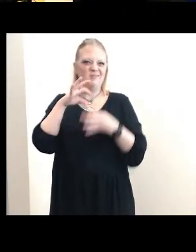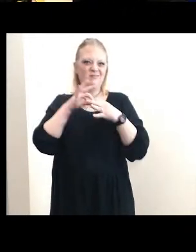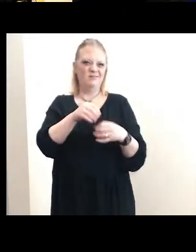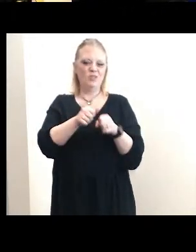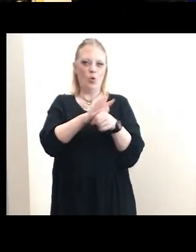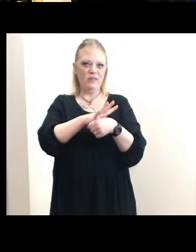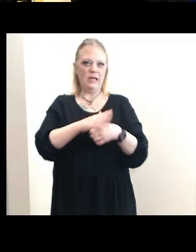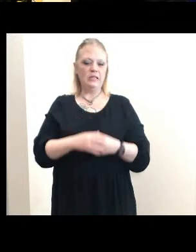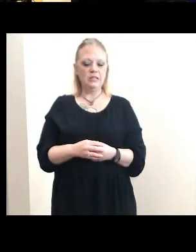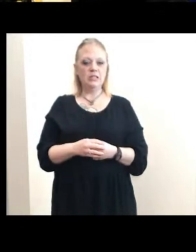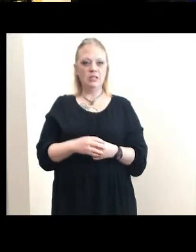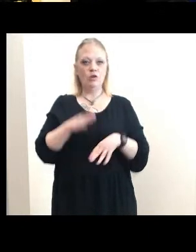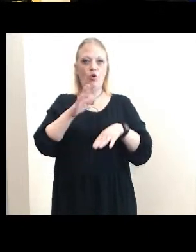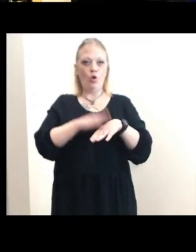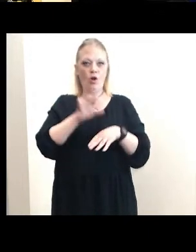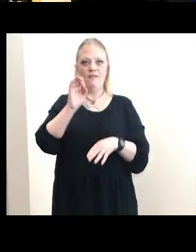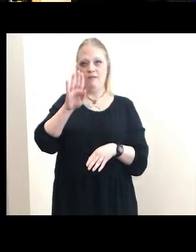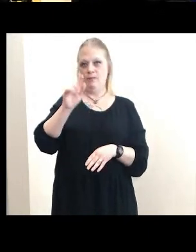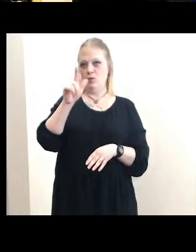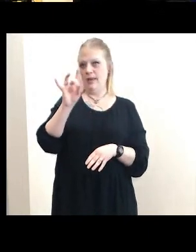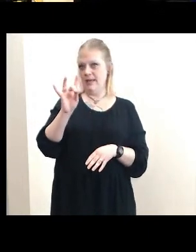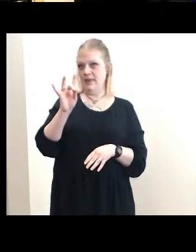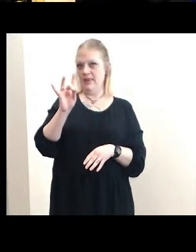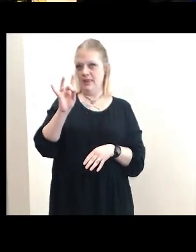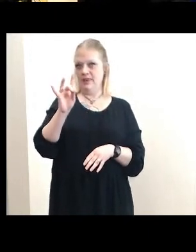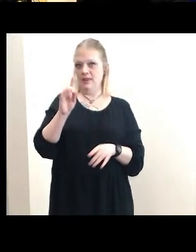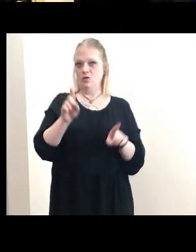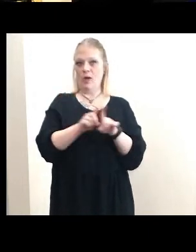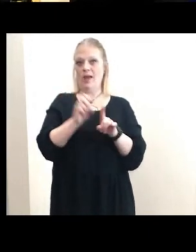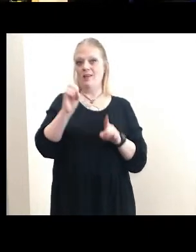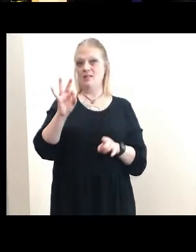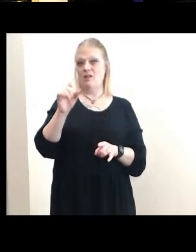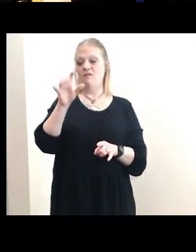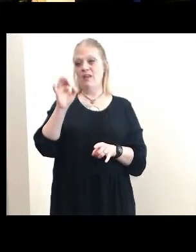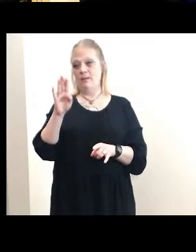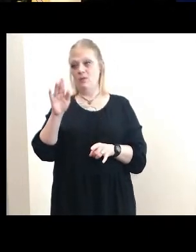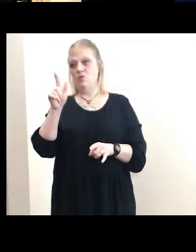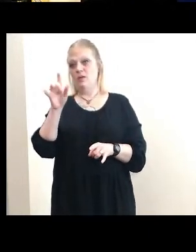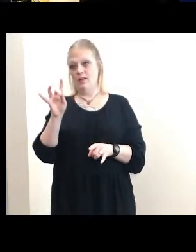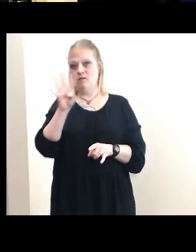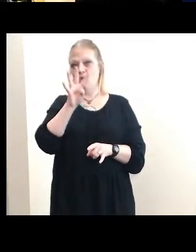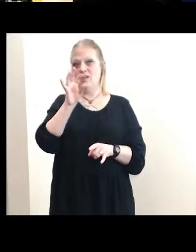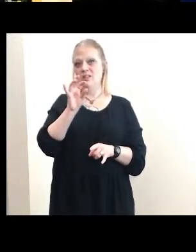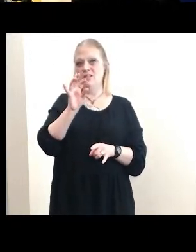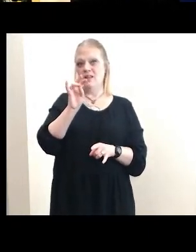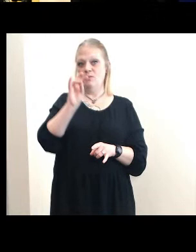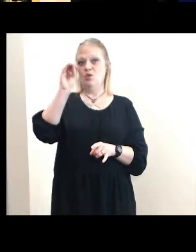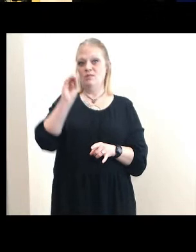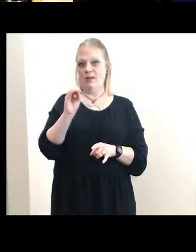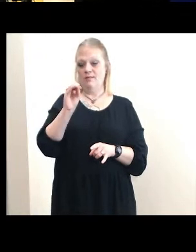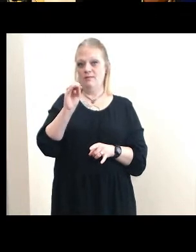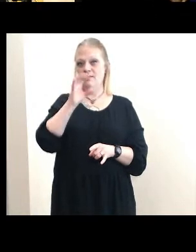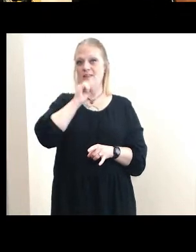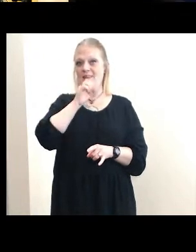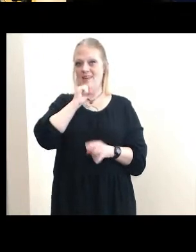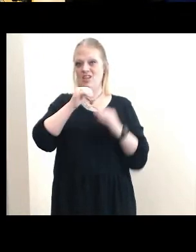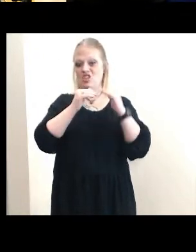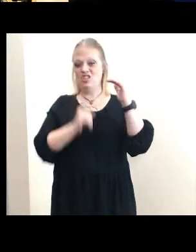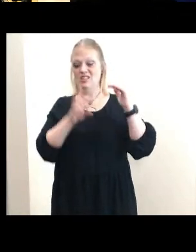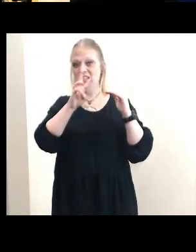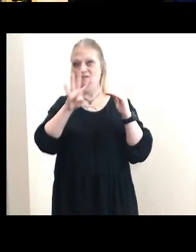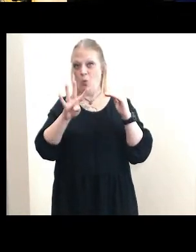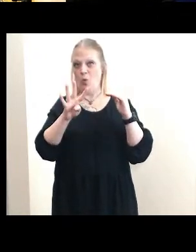COVID-19 on the 28th. And as of the 28th, 47% of the patients were age 64 and under who